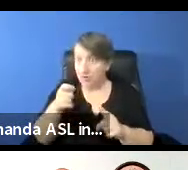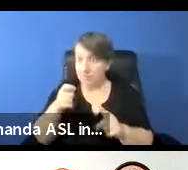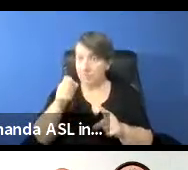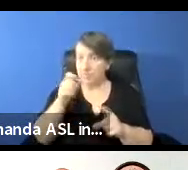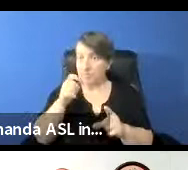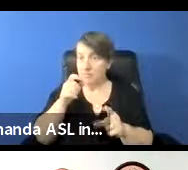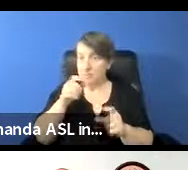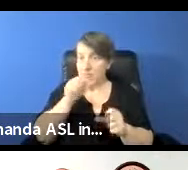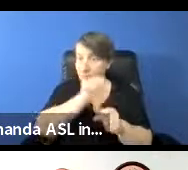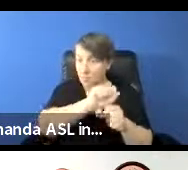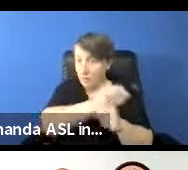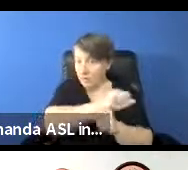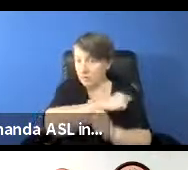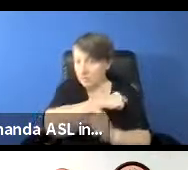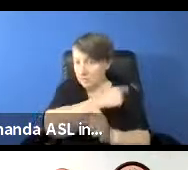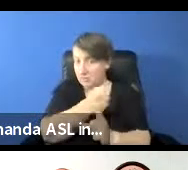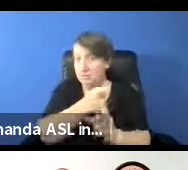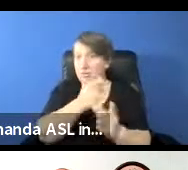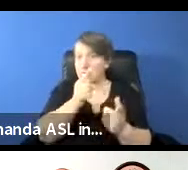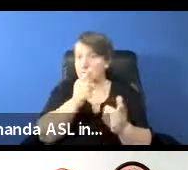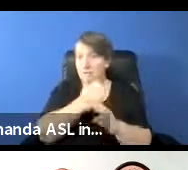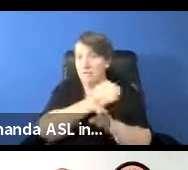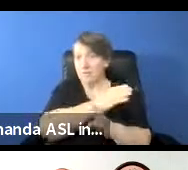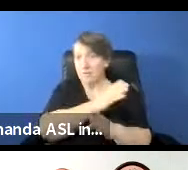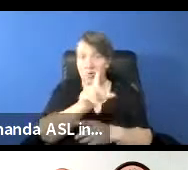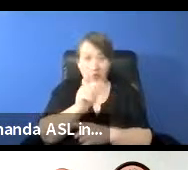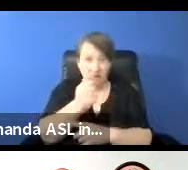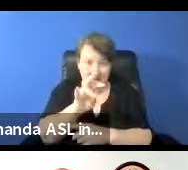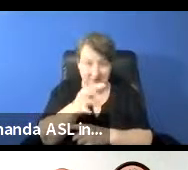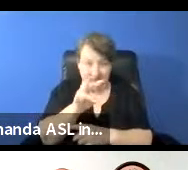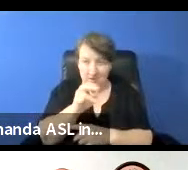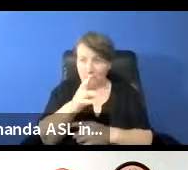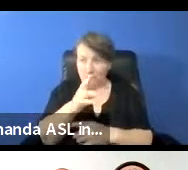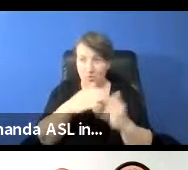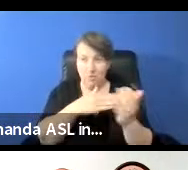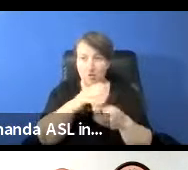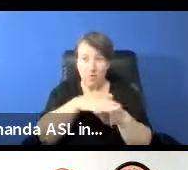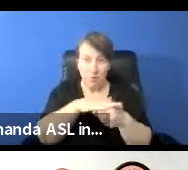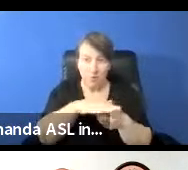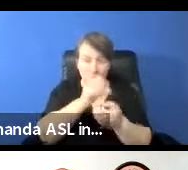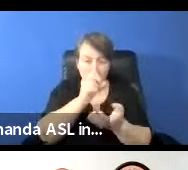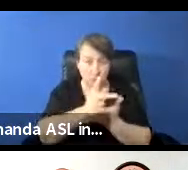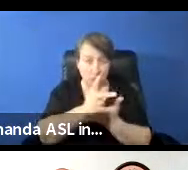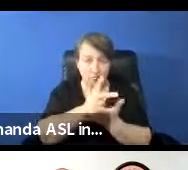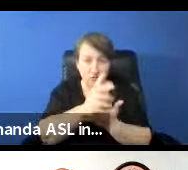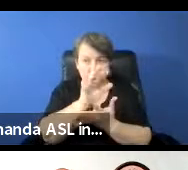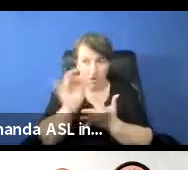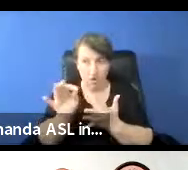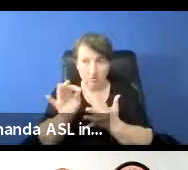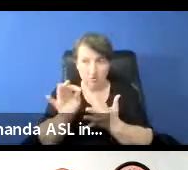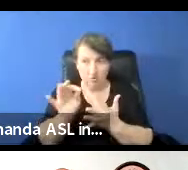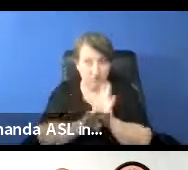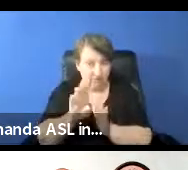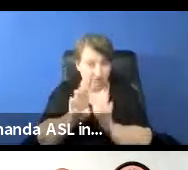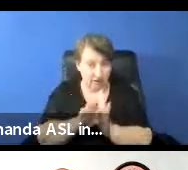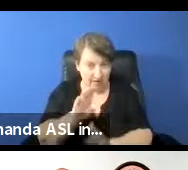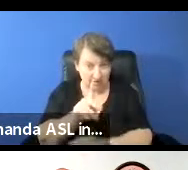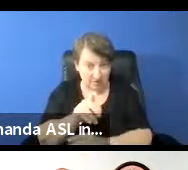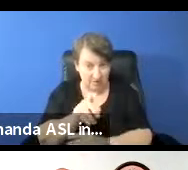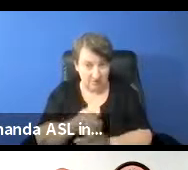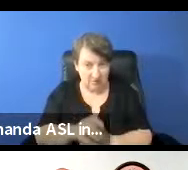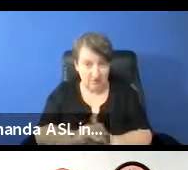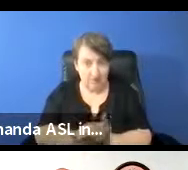work up to 2017 or whenever it was that the locally approved option was developed.